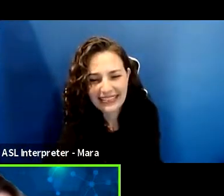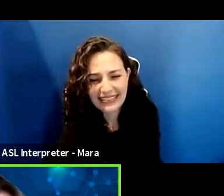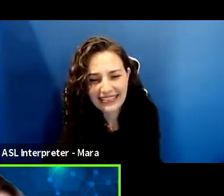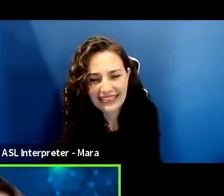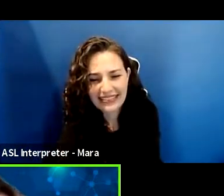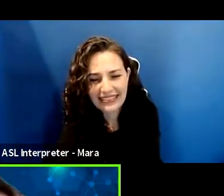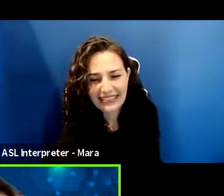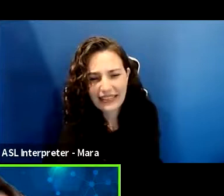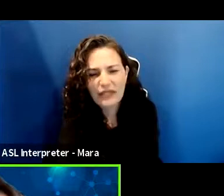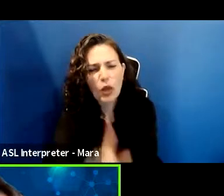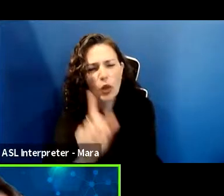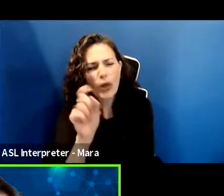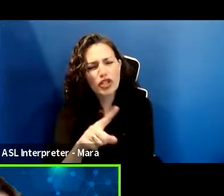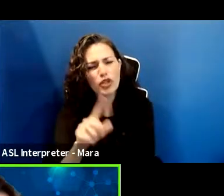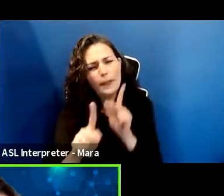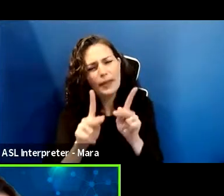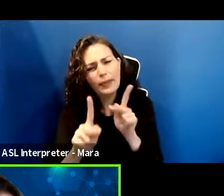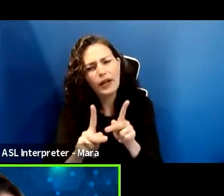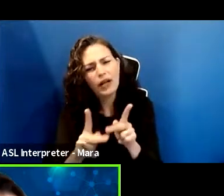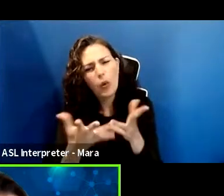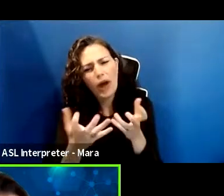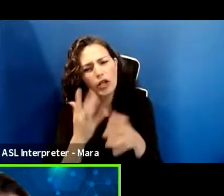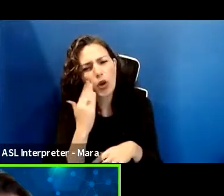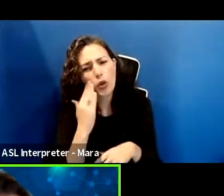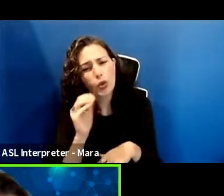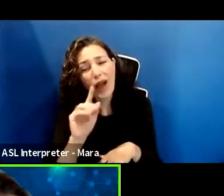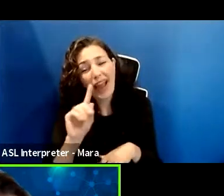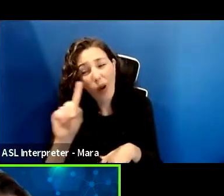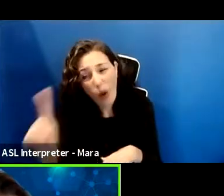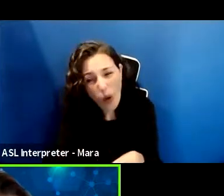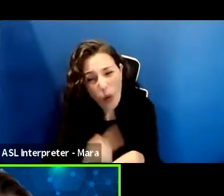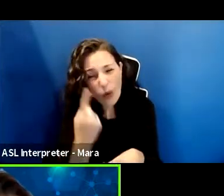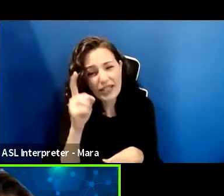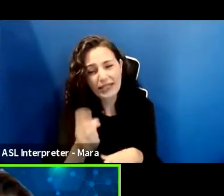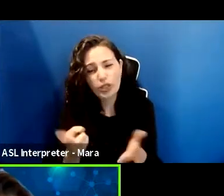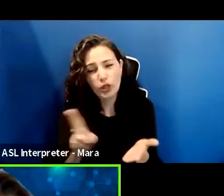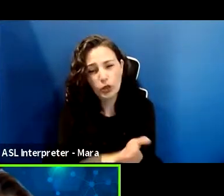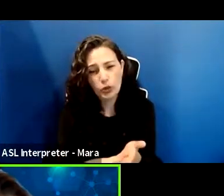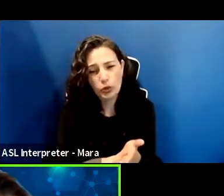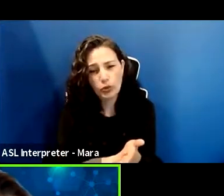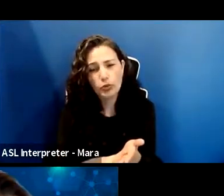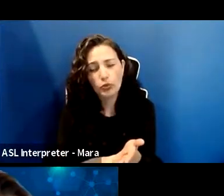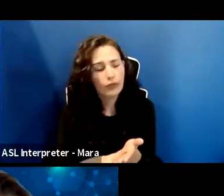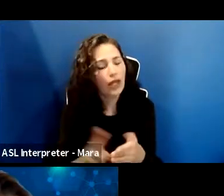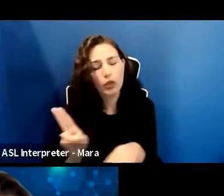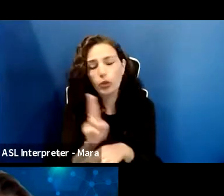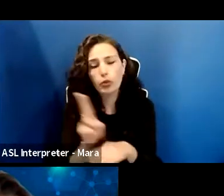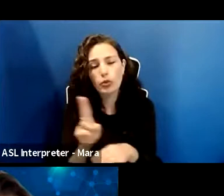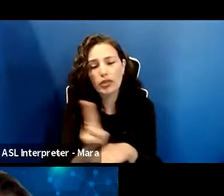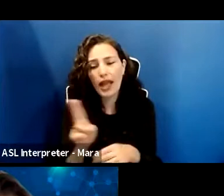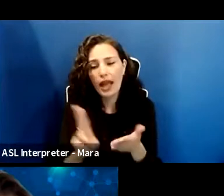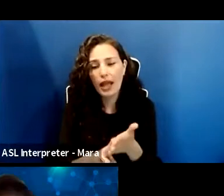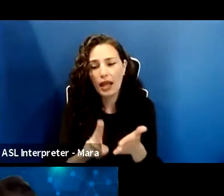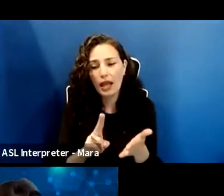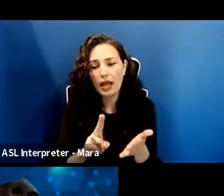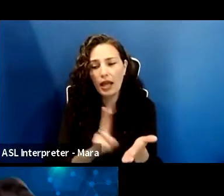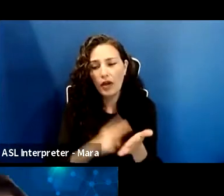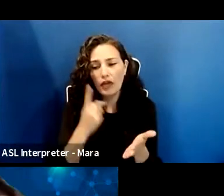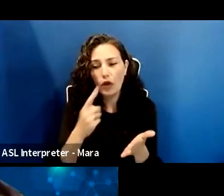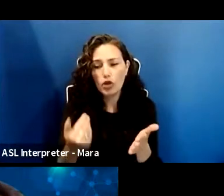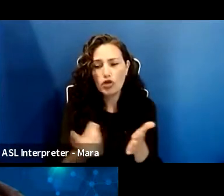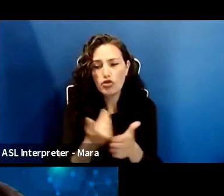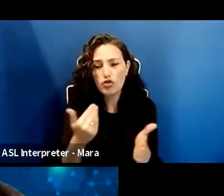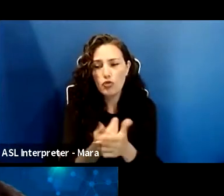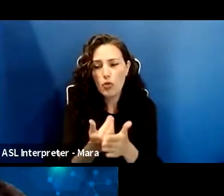use a SAG-AFTRA contract when shooting a new media project? Yes, so general answer is yes. There